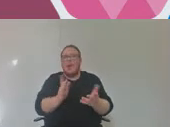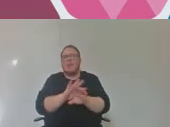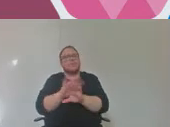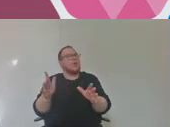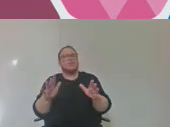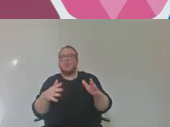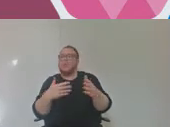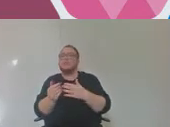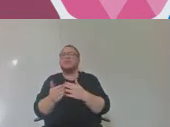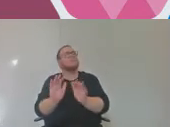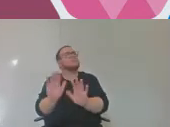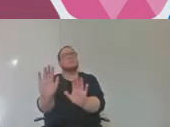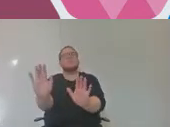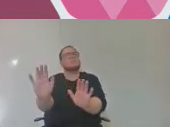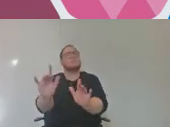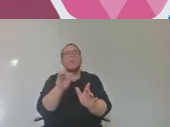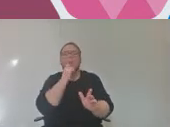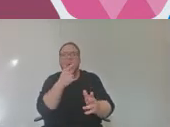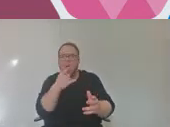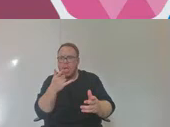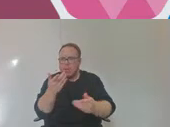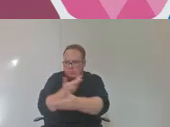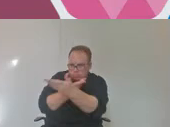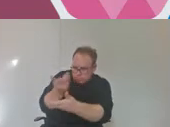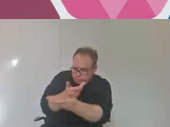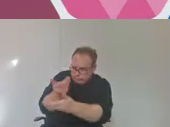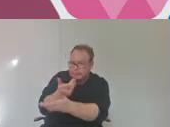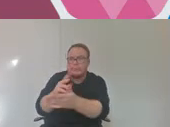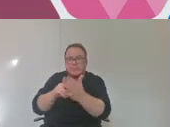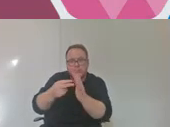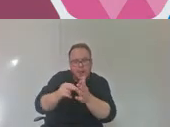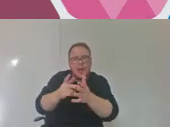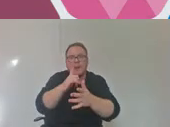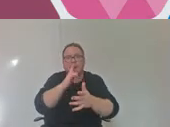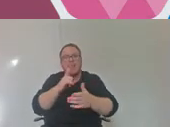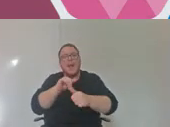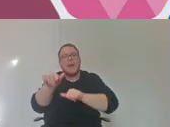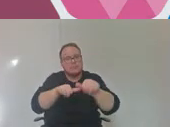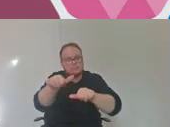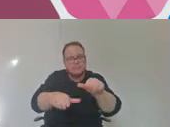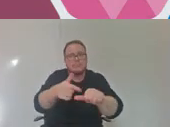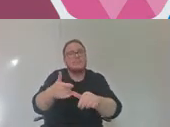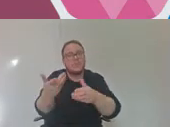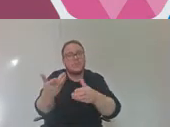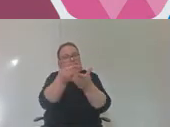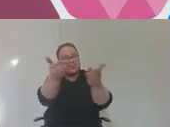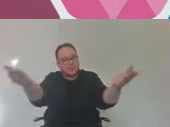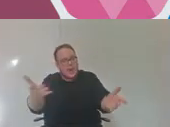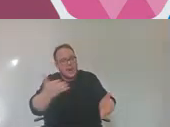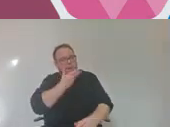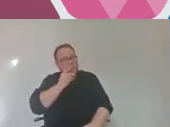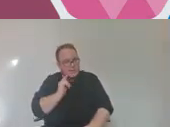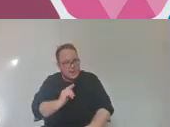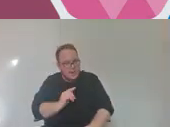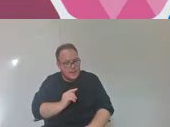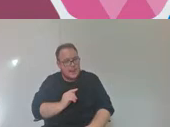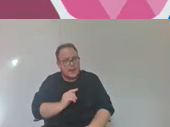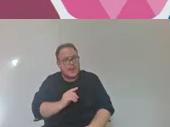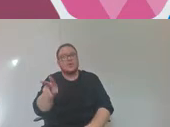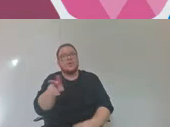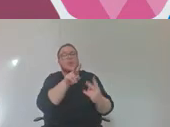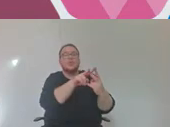as we have, we'll make sure we'll share that information with people. And just so everybody knows, the 2